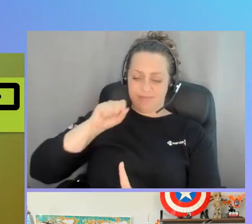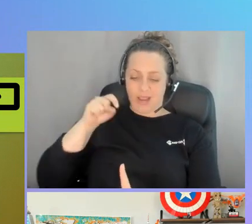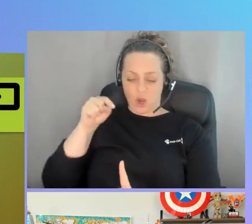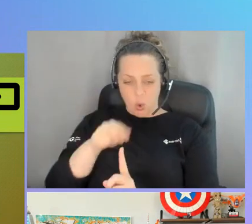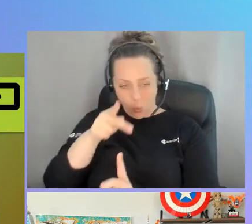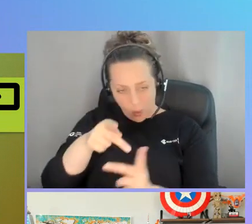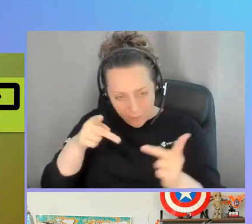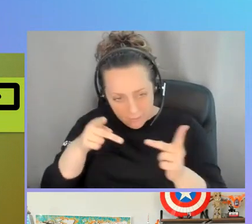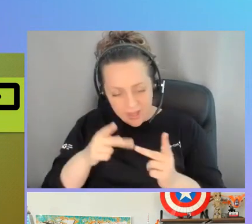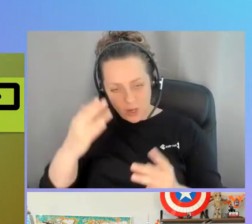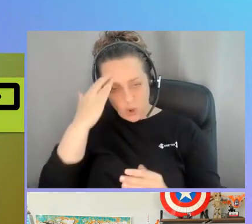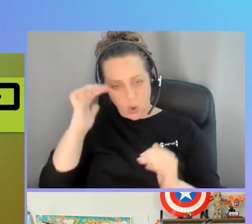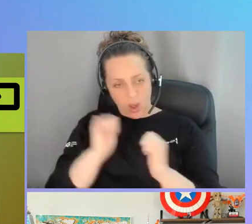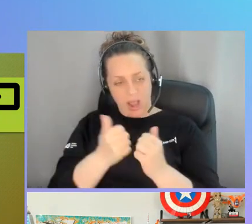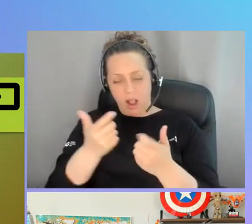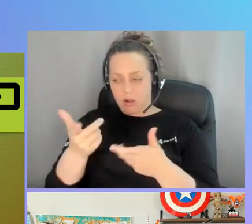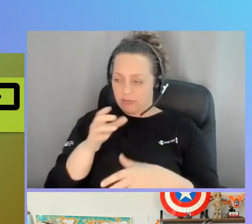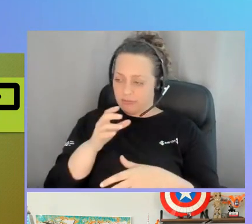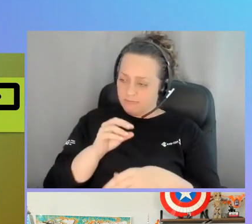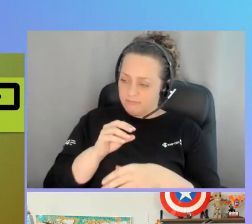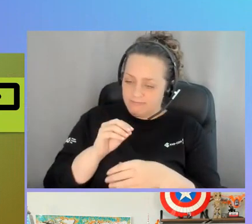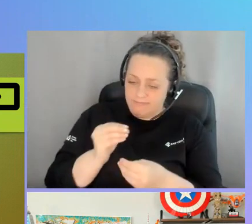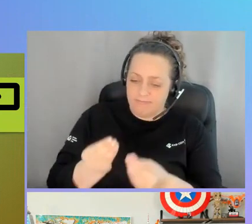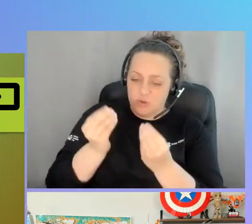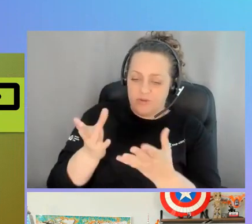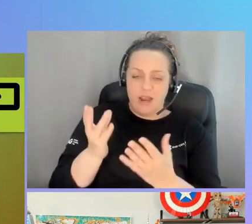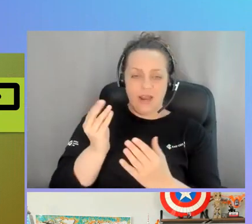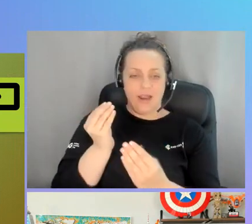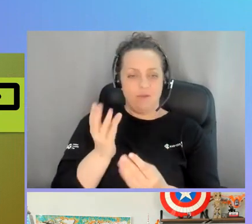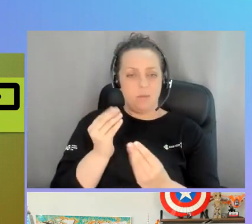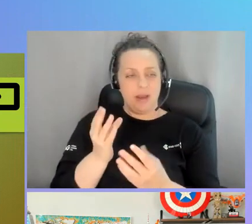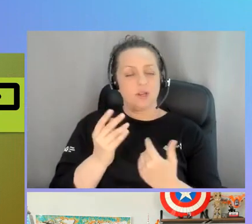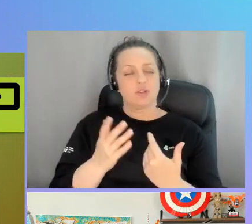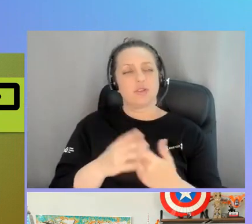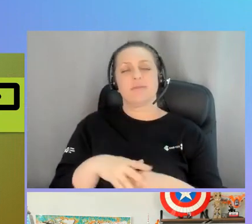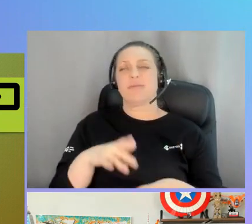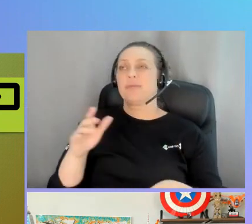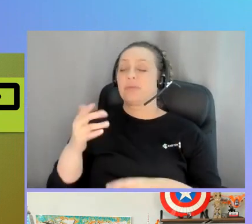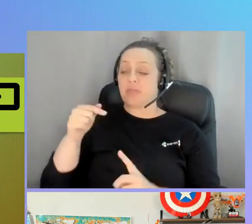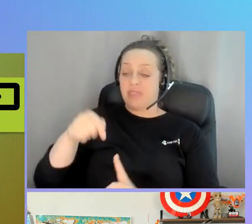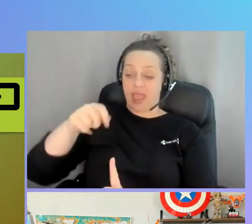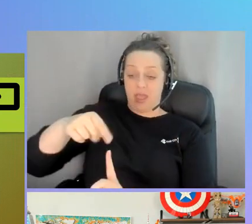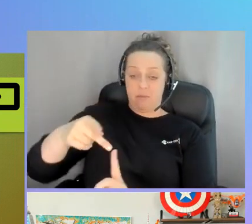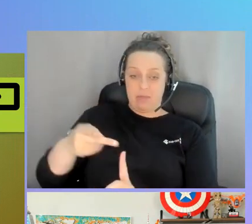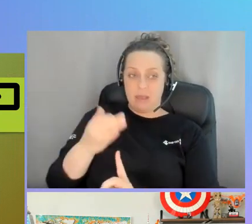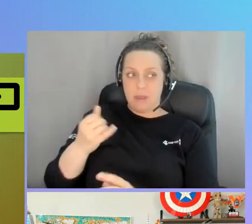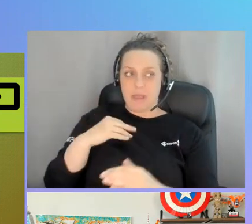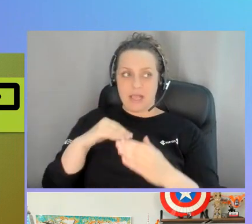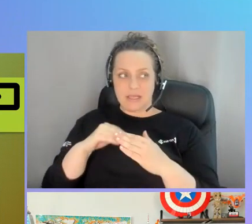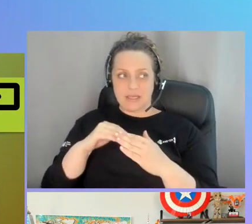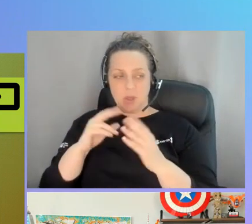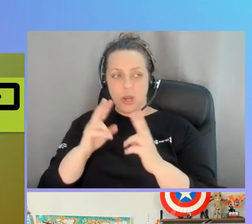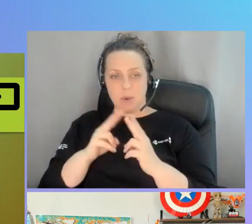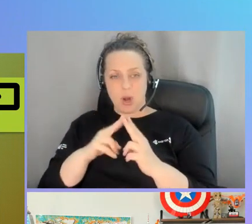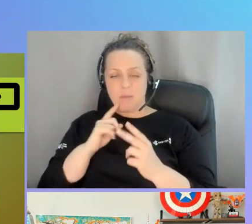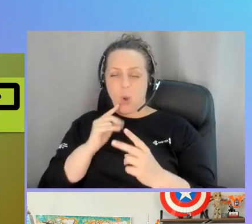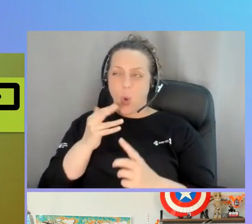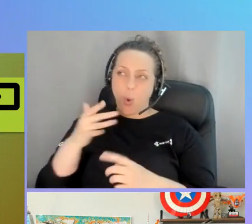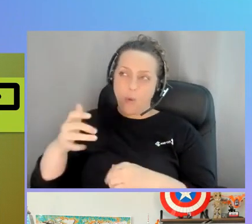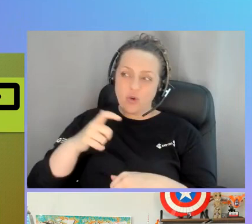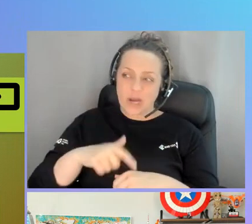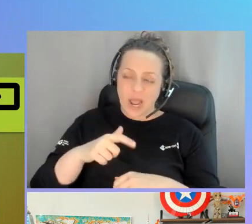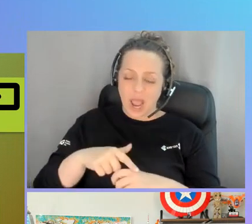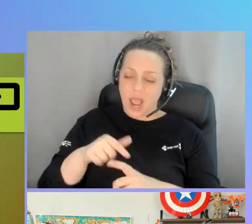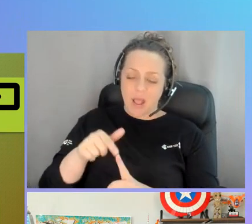term, that could be augmented through an accessibility partner for sure. But over time, right, you want to create those on your